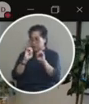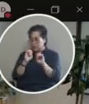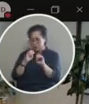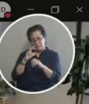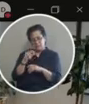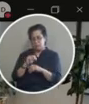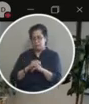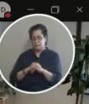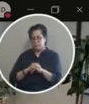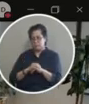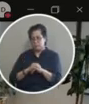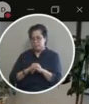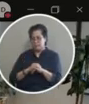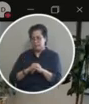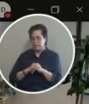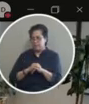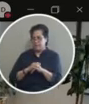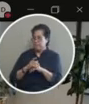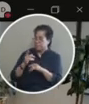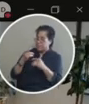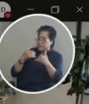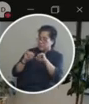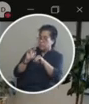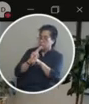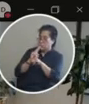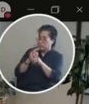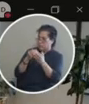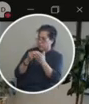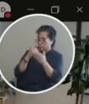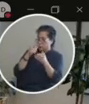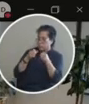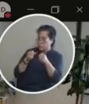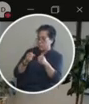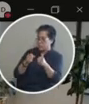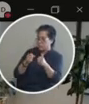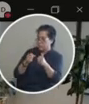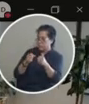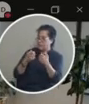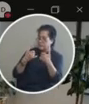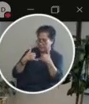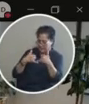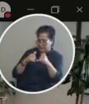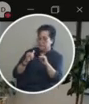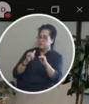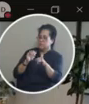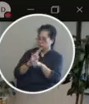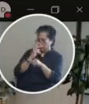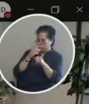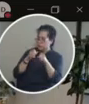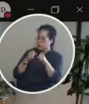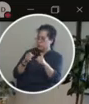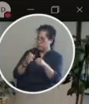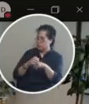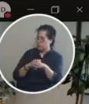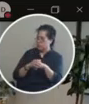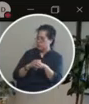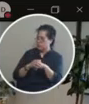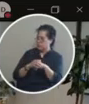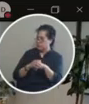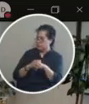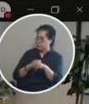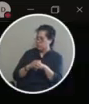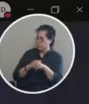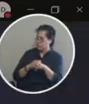No. Okay, Mayor, You can still use the funds for streets. You can still use the funds for streets. Council's going to have